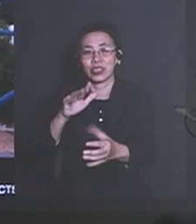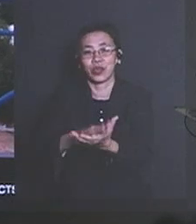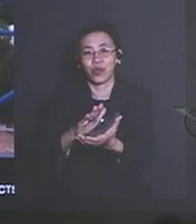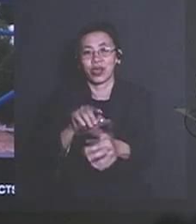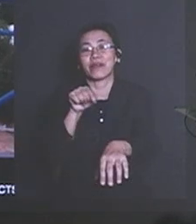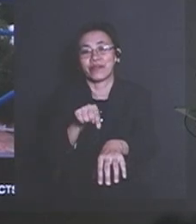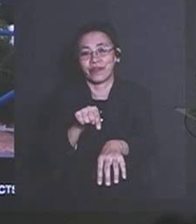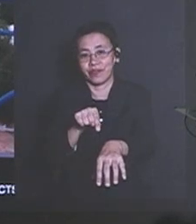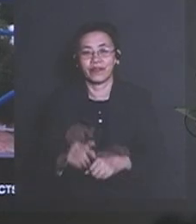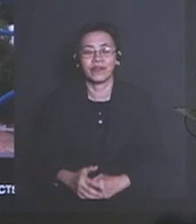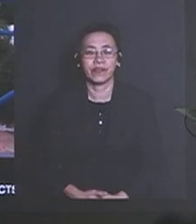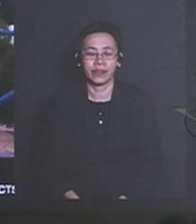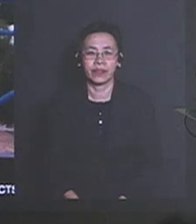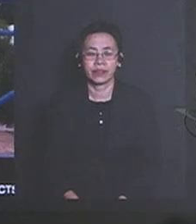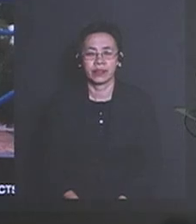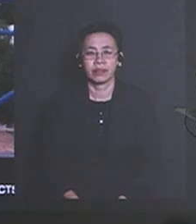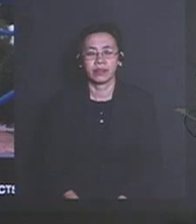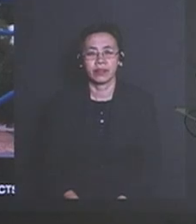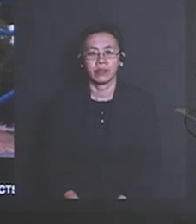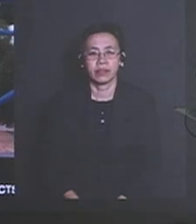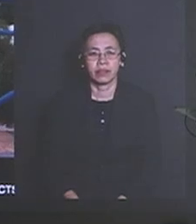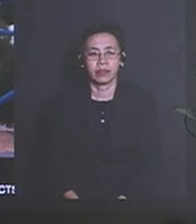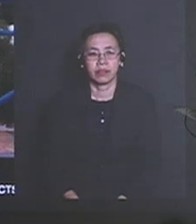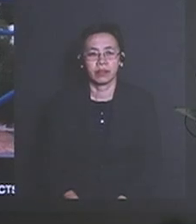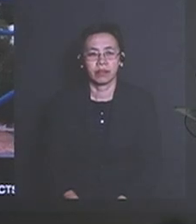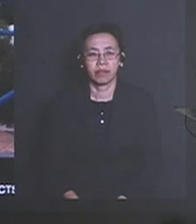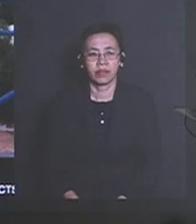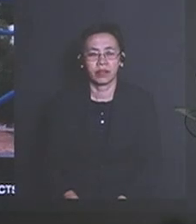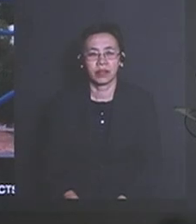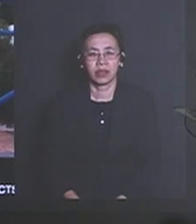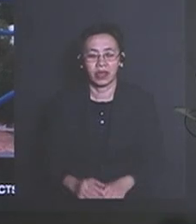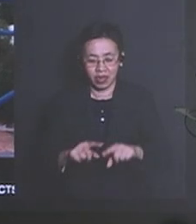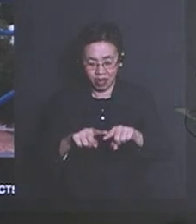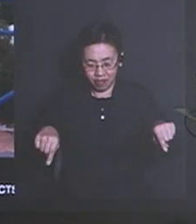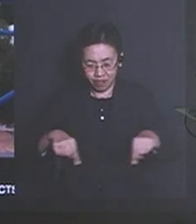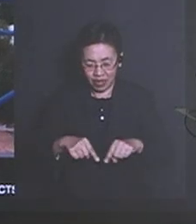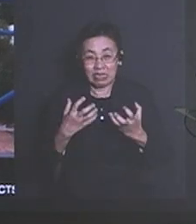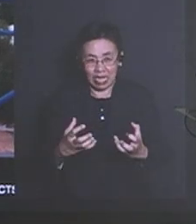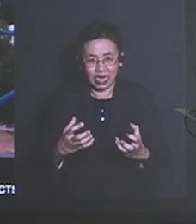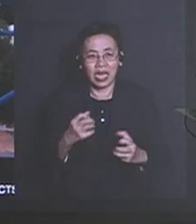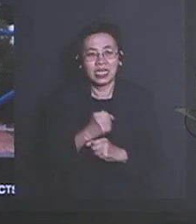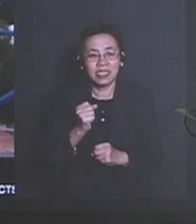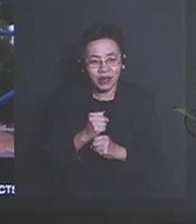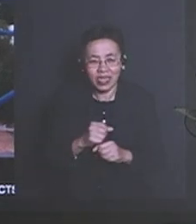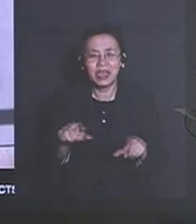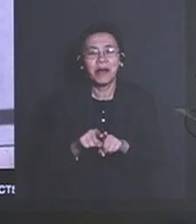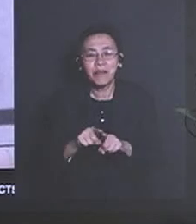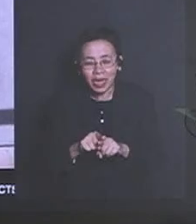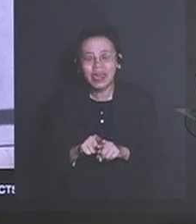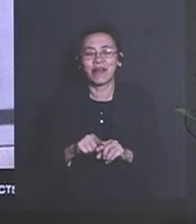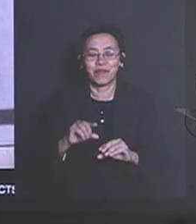So all structure were constructed piece by piece like the Lego. It's quite fast and precise.